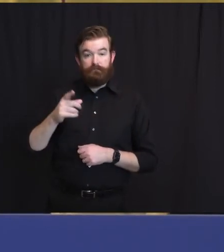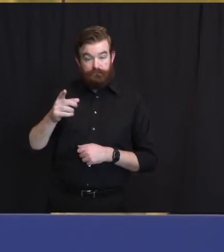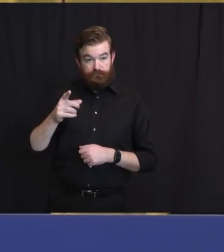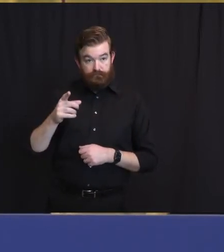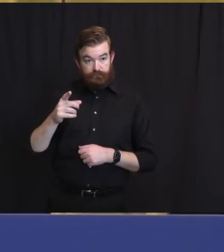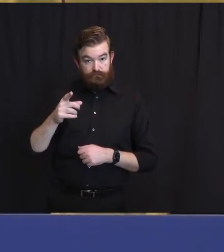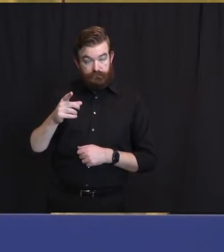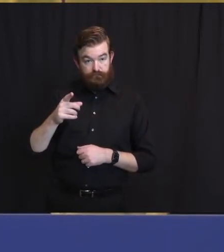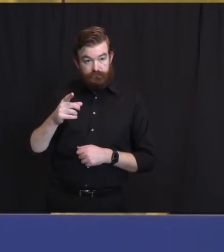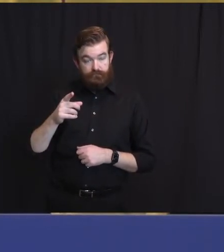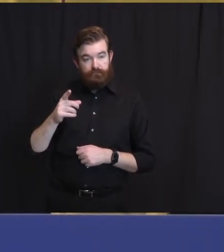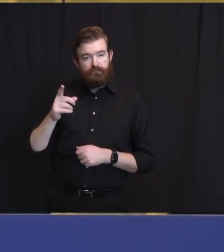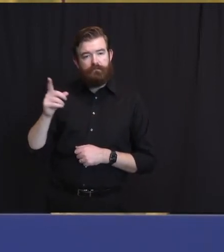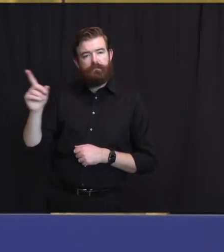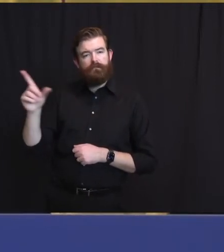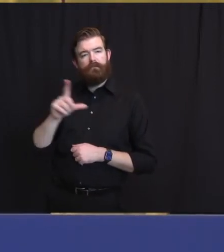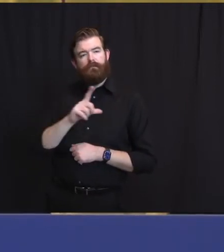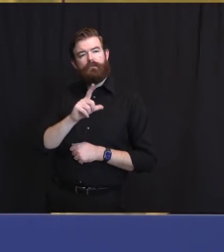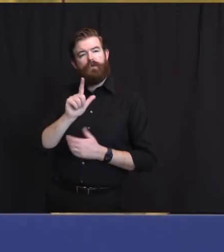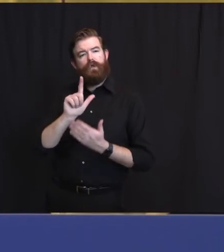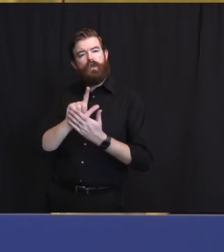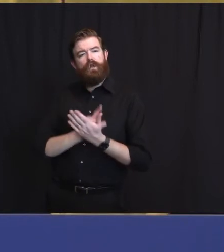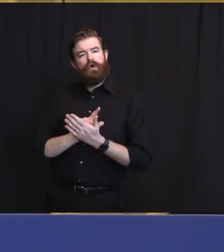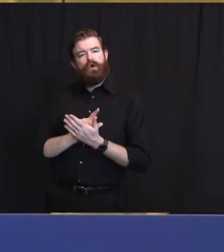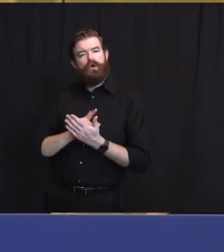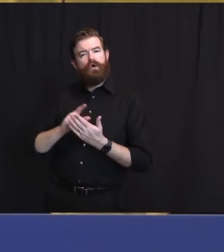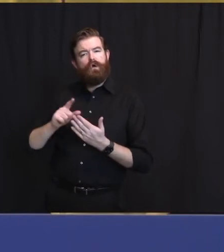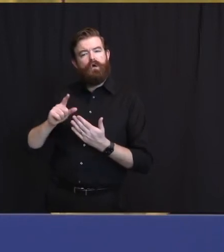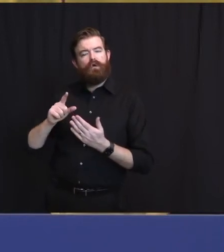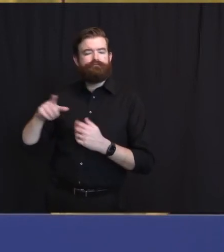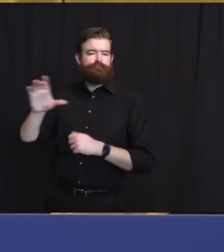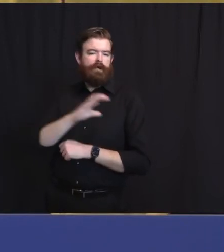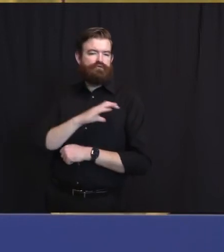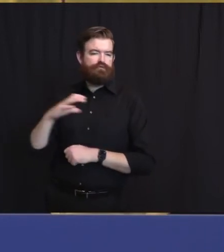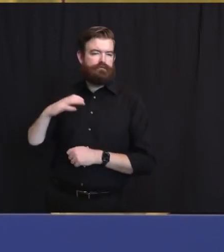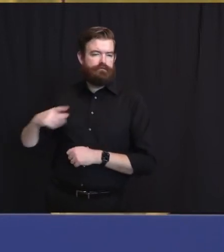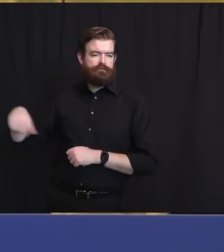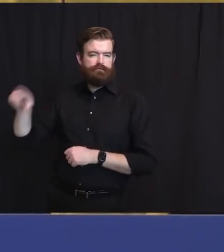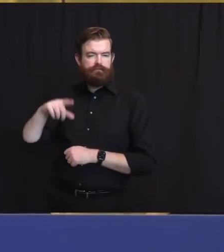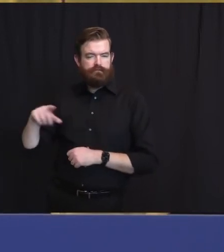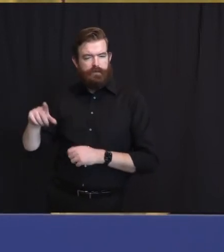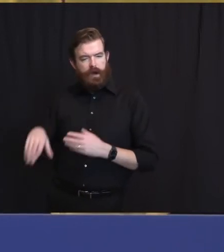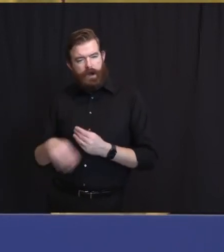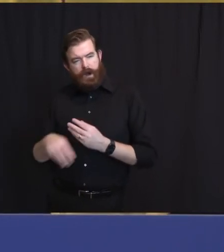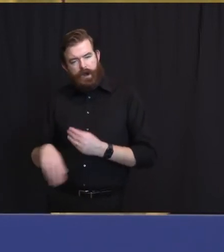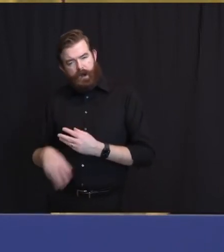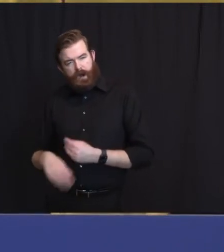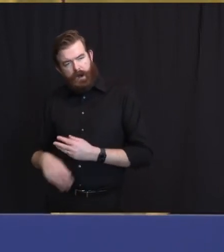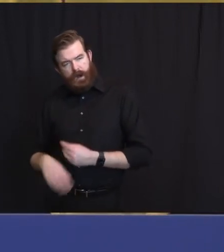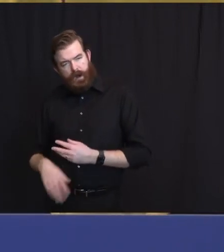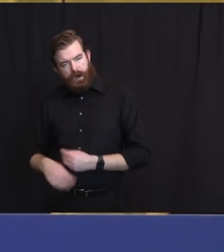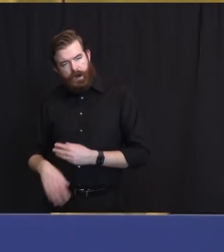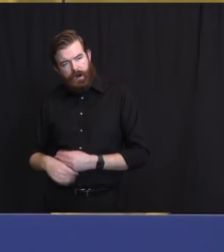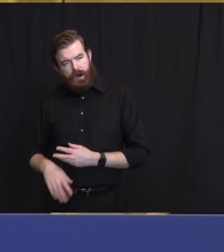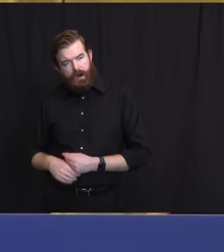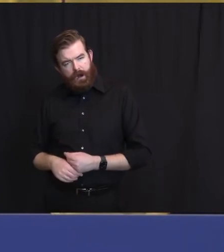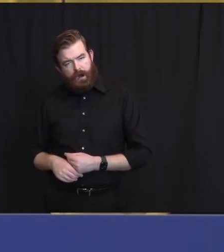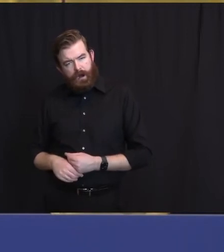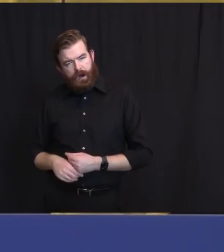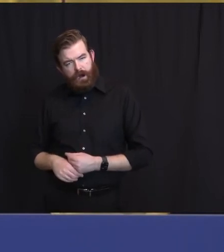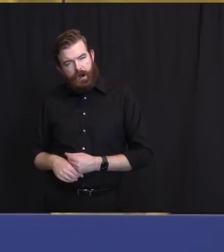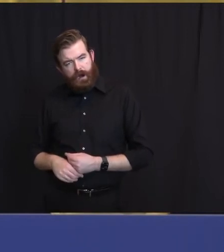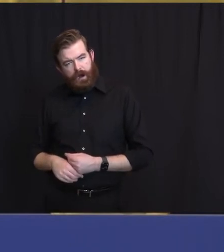of amendments on a Friday for a bill that passed today? Are there any analyses that show how much this bill could bring in terms of business